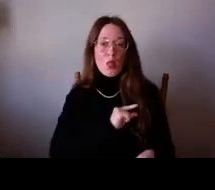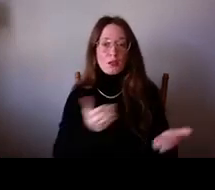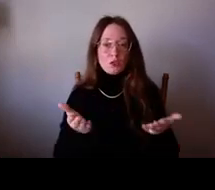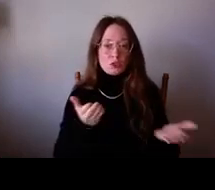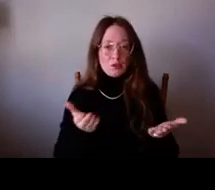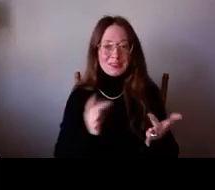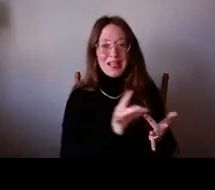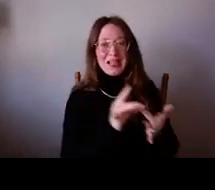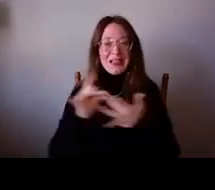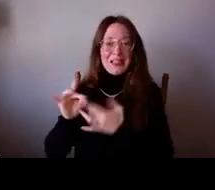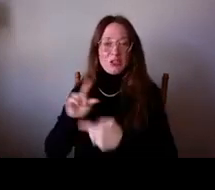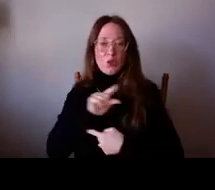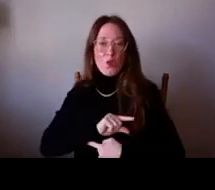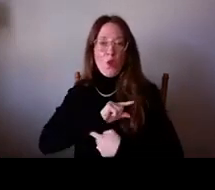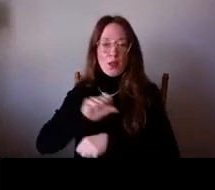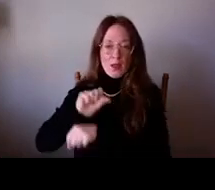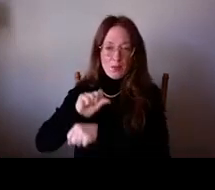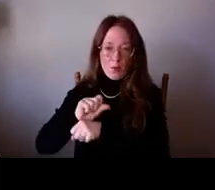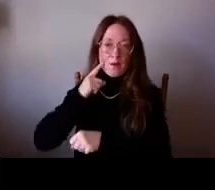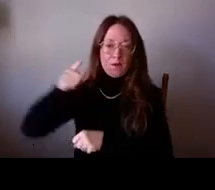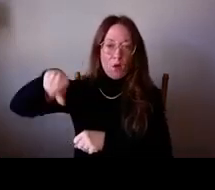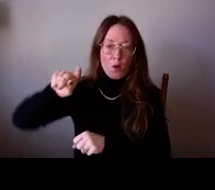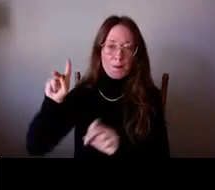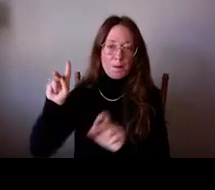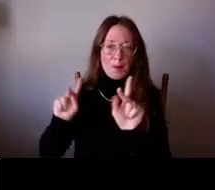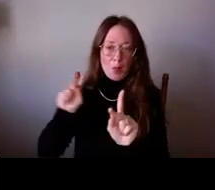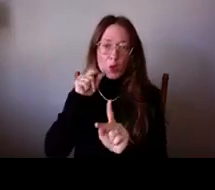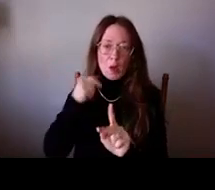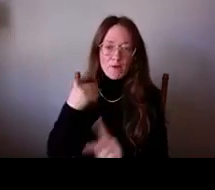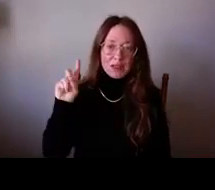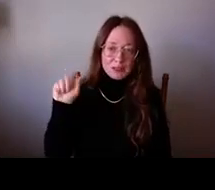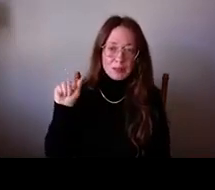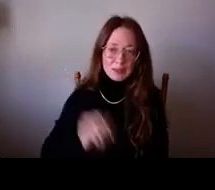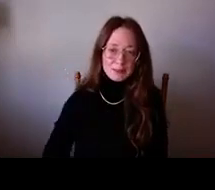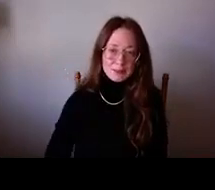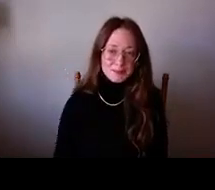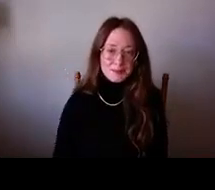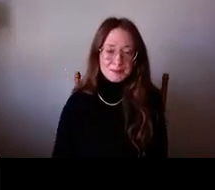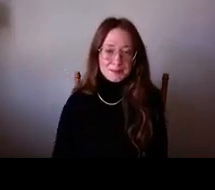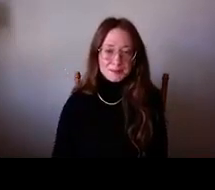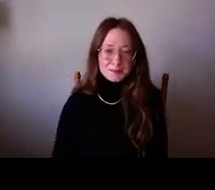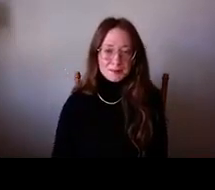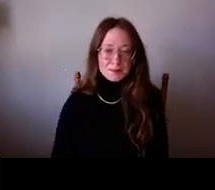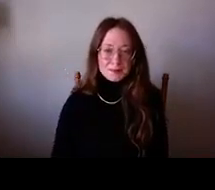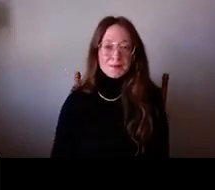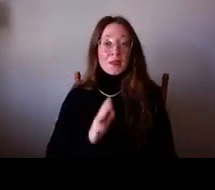employment for individuals with disabilities. So in regards to the Randolph-Shepherd program,